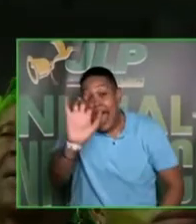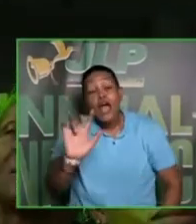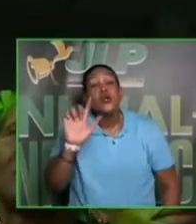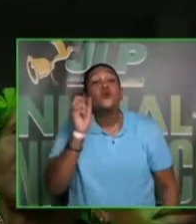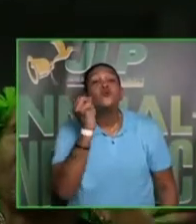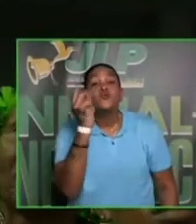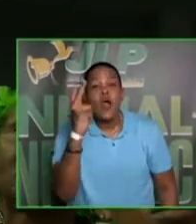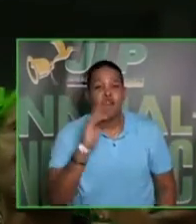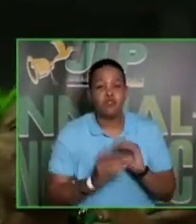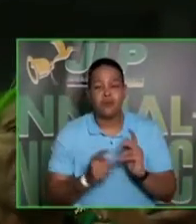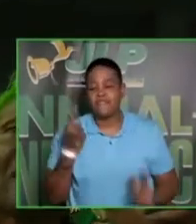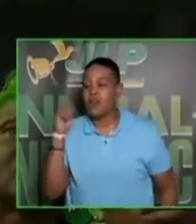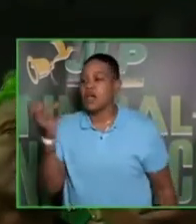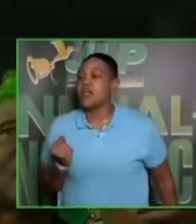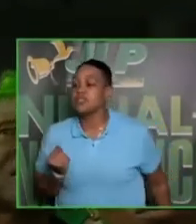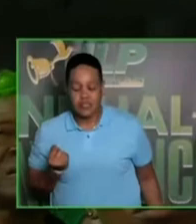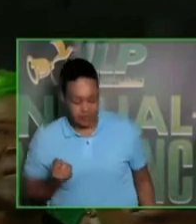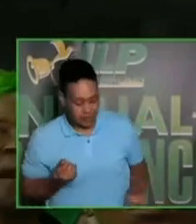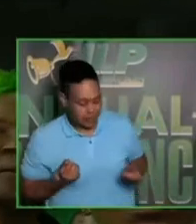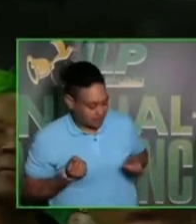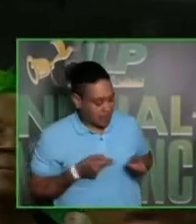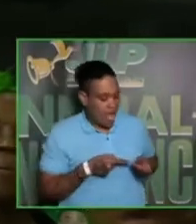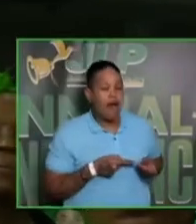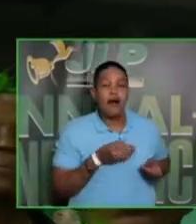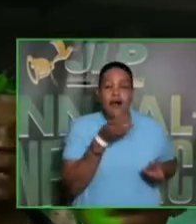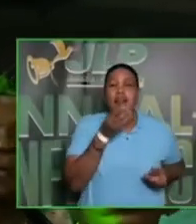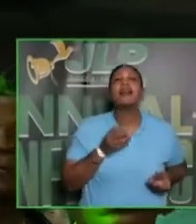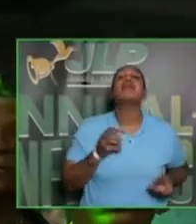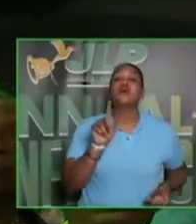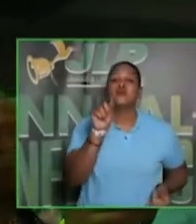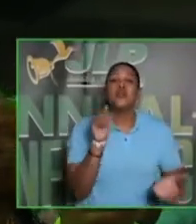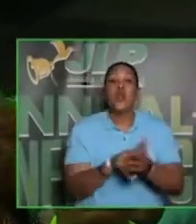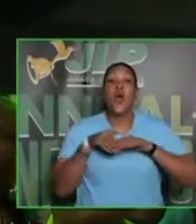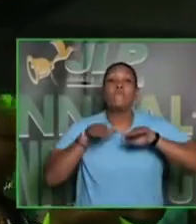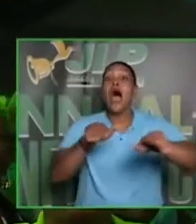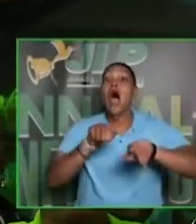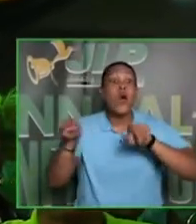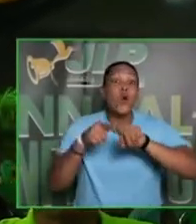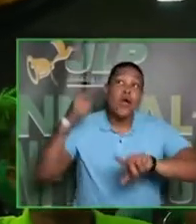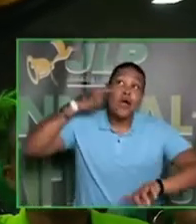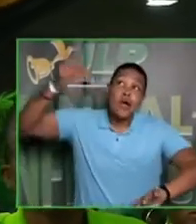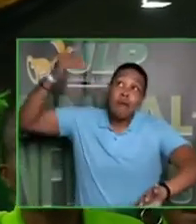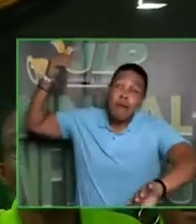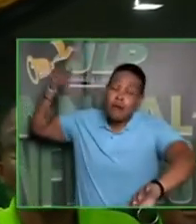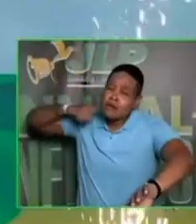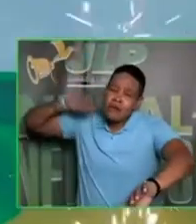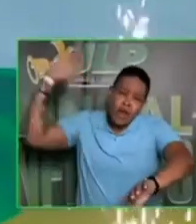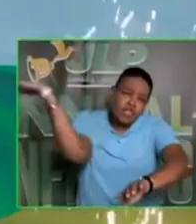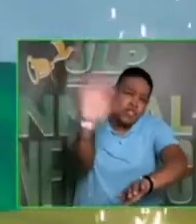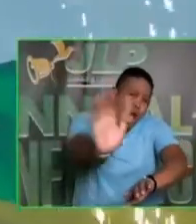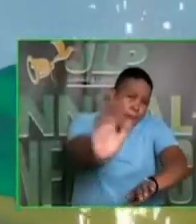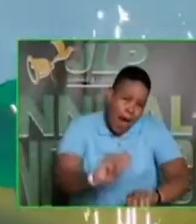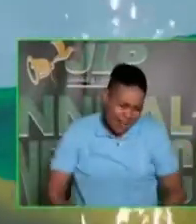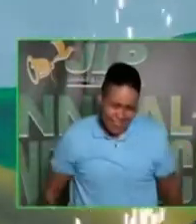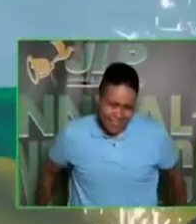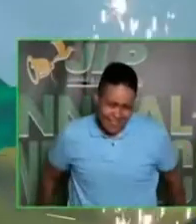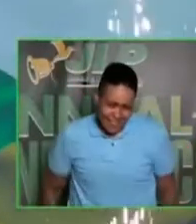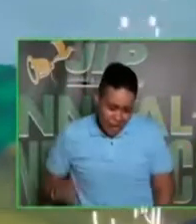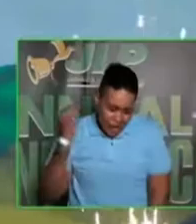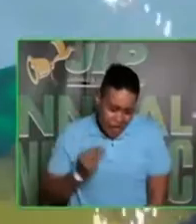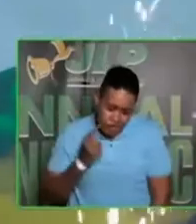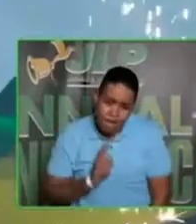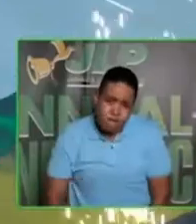290,912 Jamaicans have received cash back in their hands. When has that ever happened in the history of